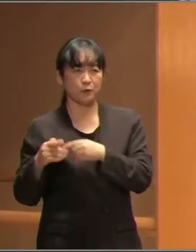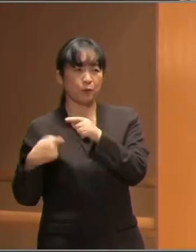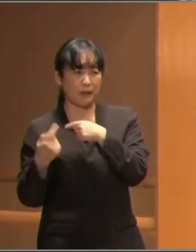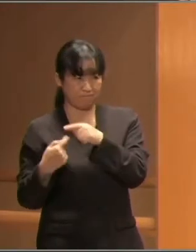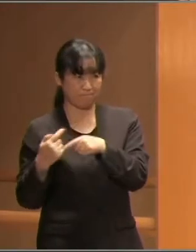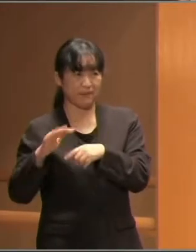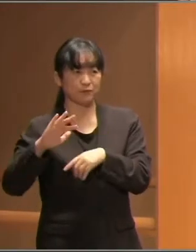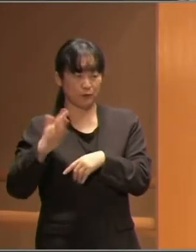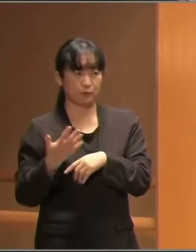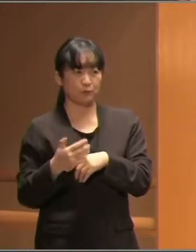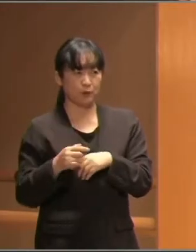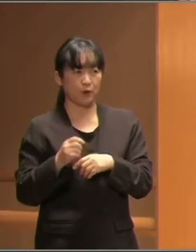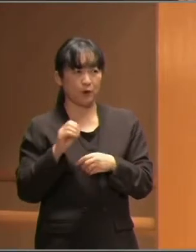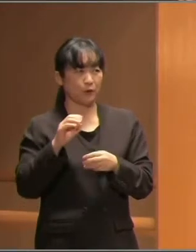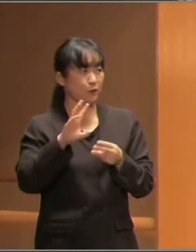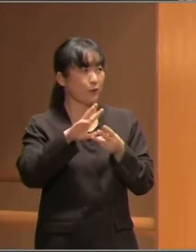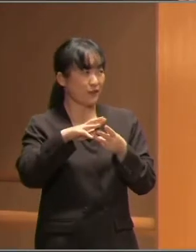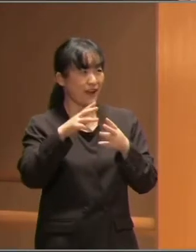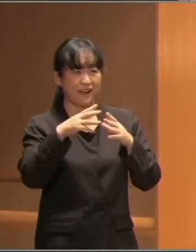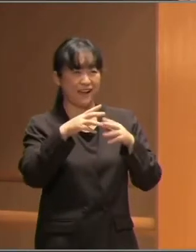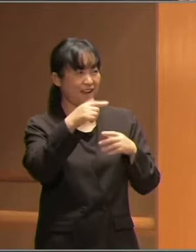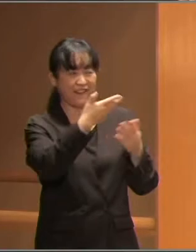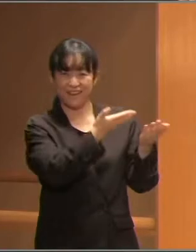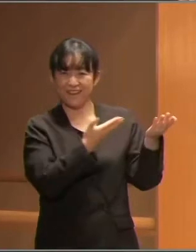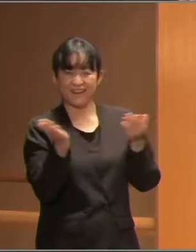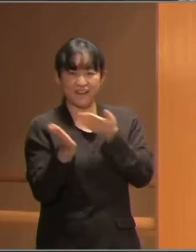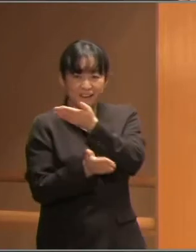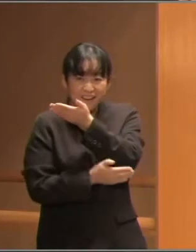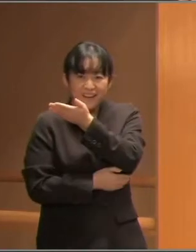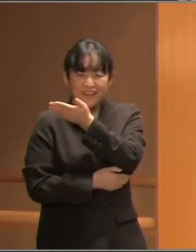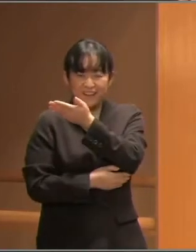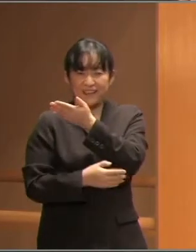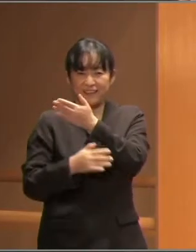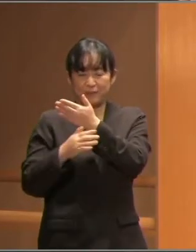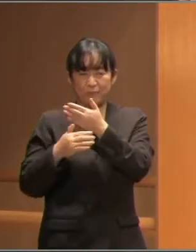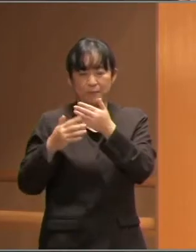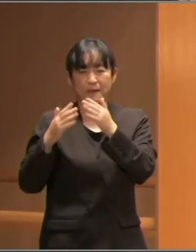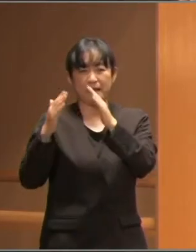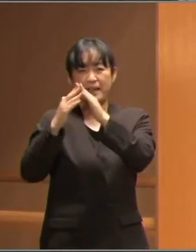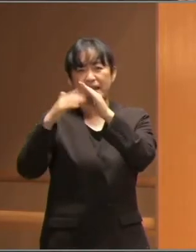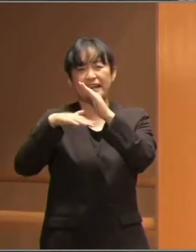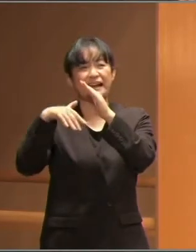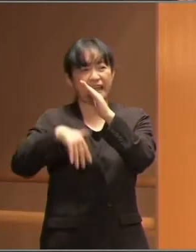This is the Toyota family tree.